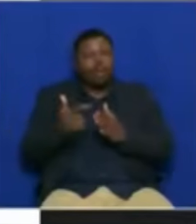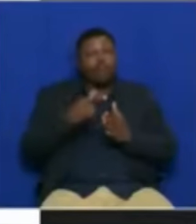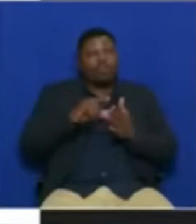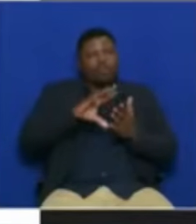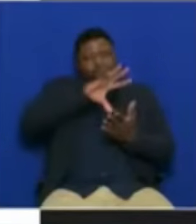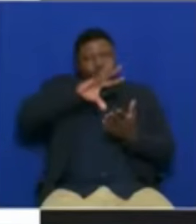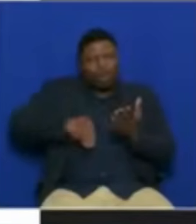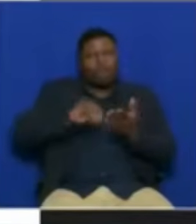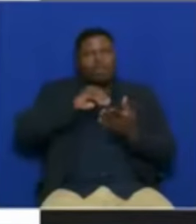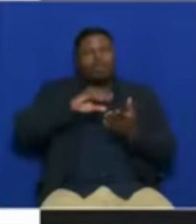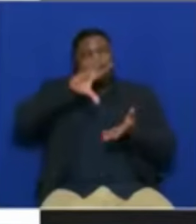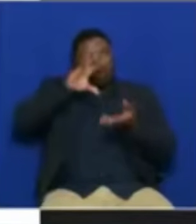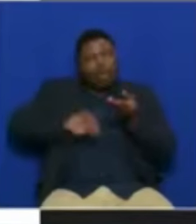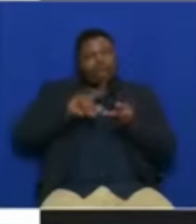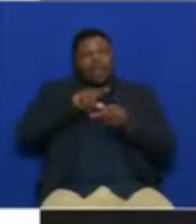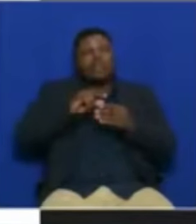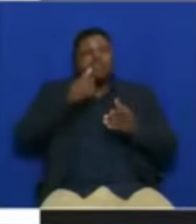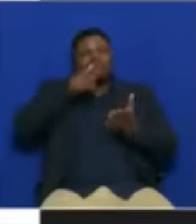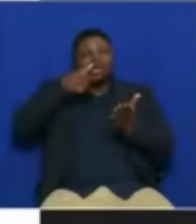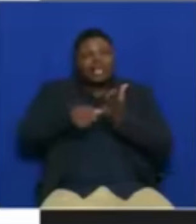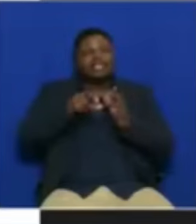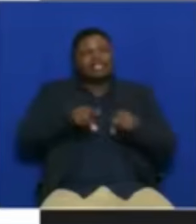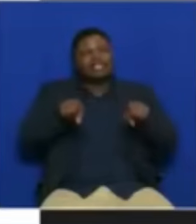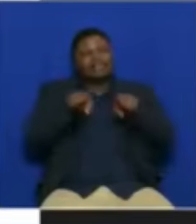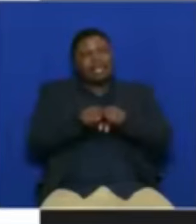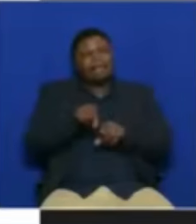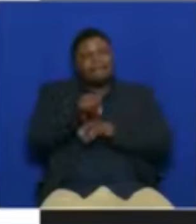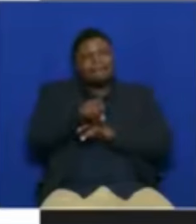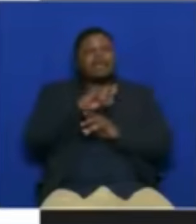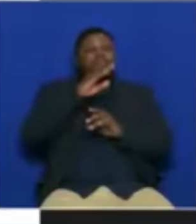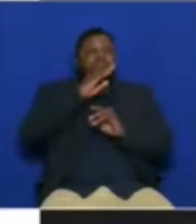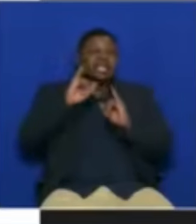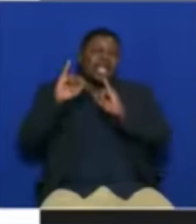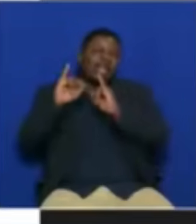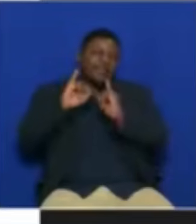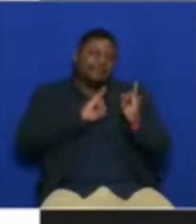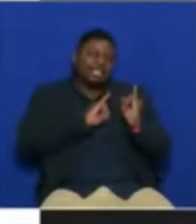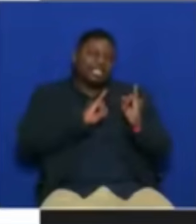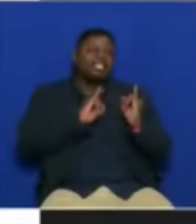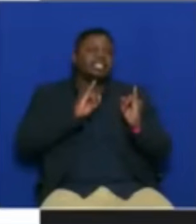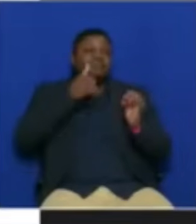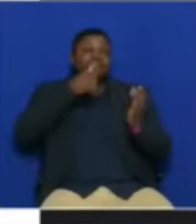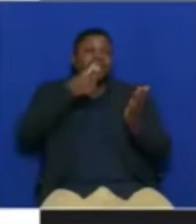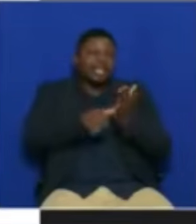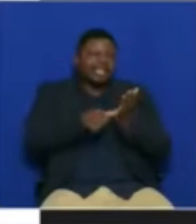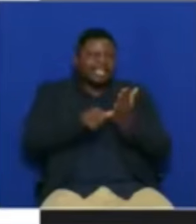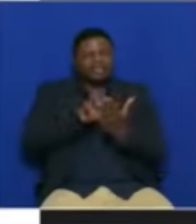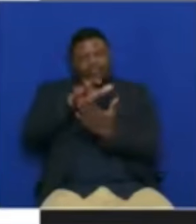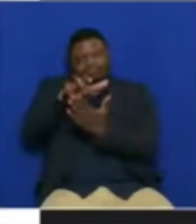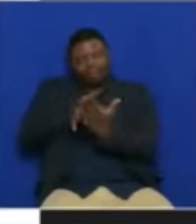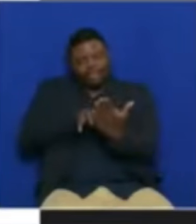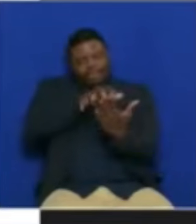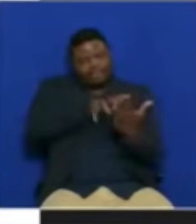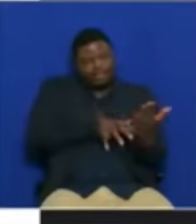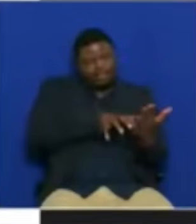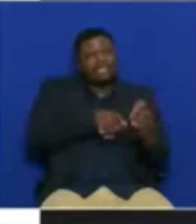are invitation letters. They are worded exactly the same. What only differs is the